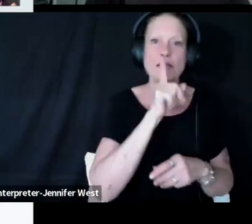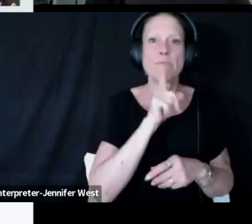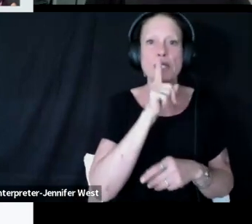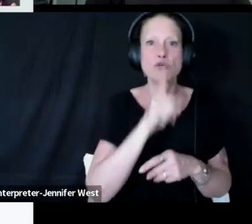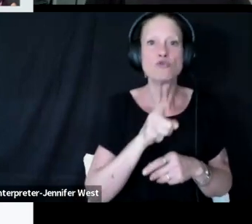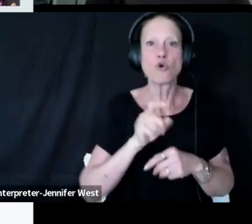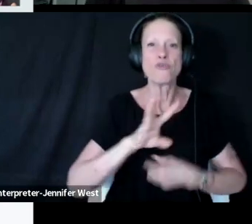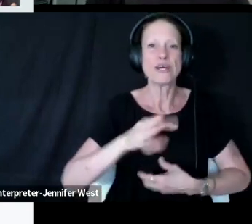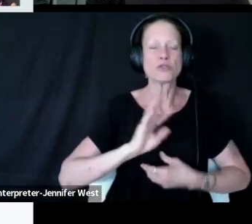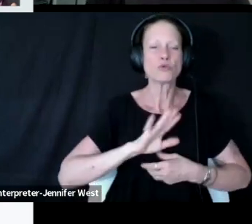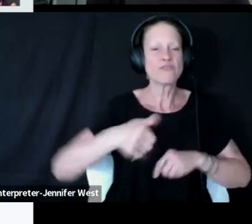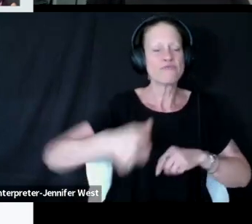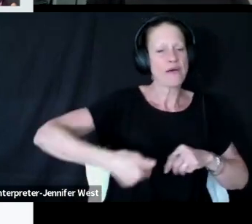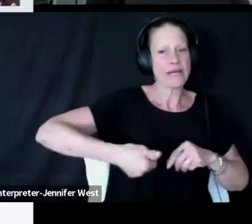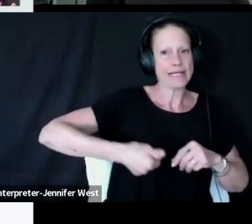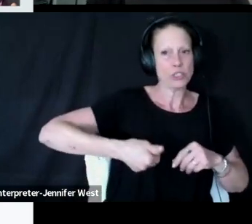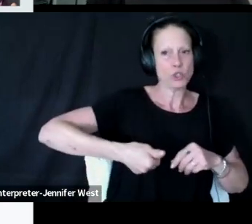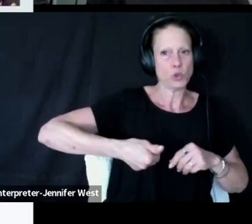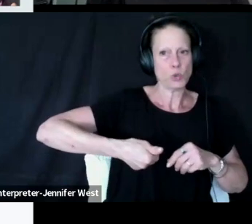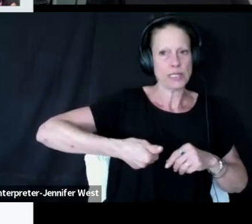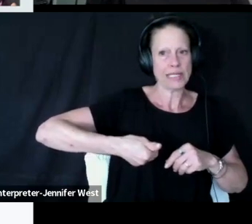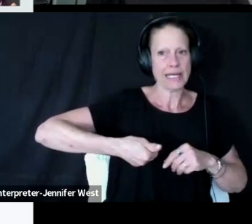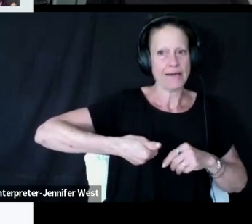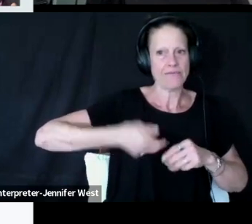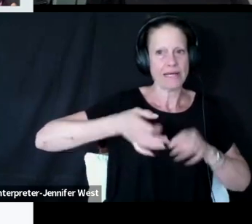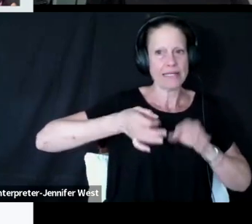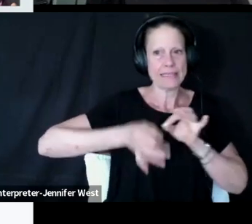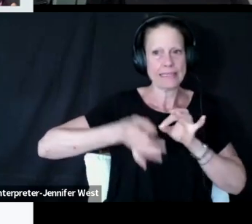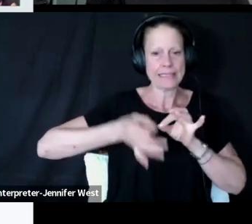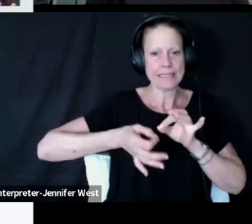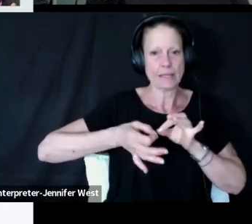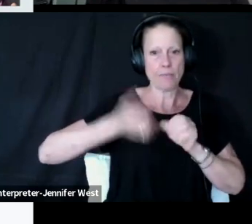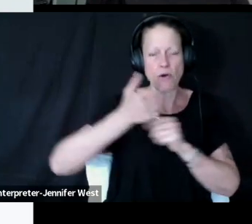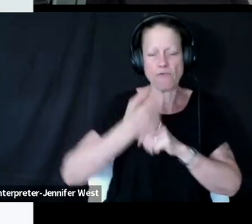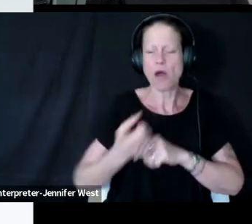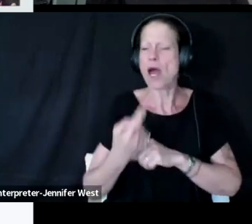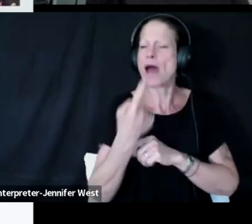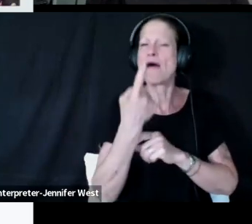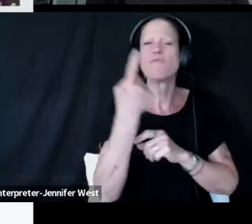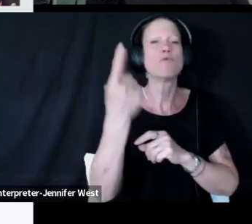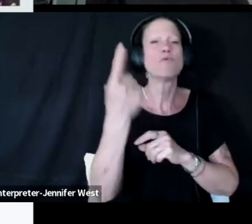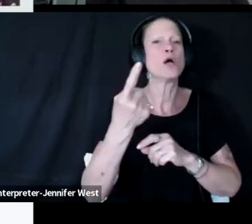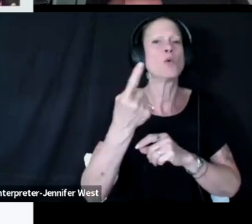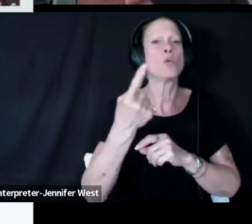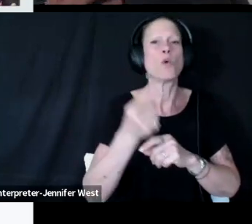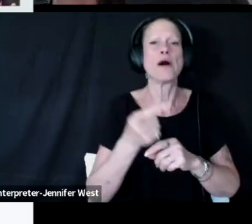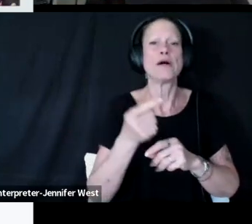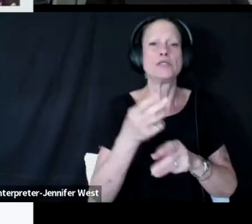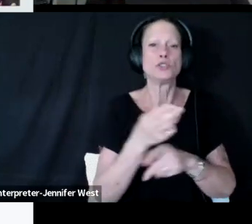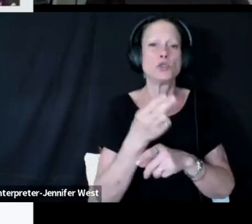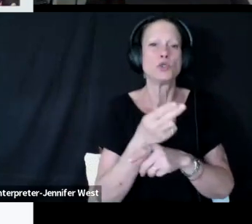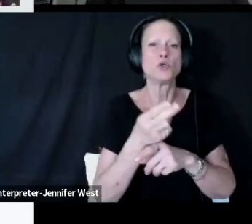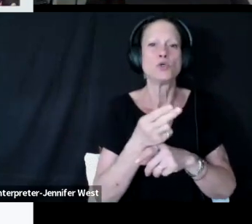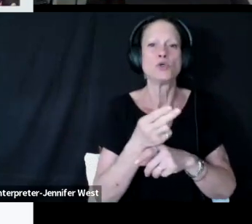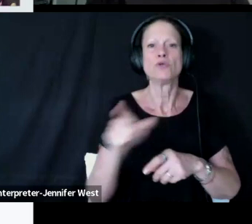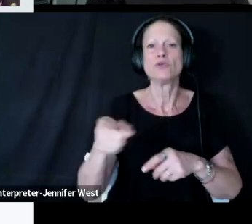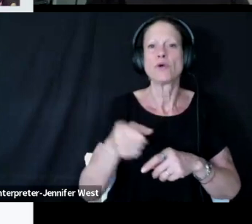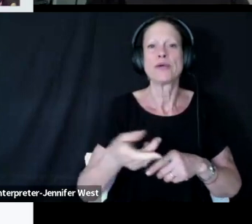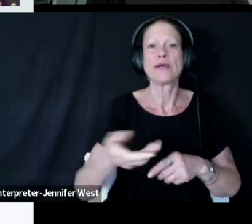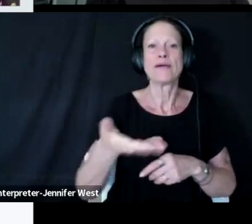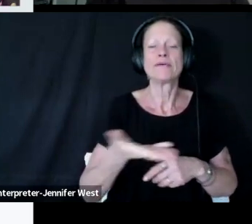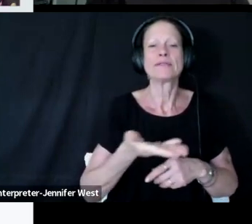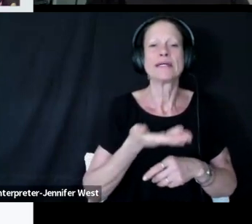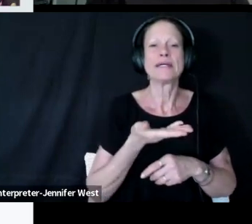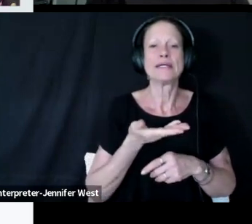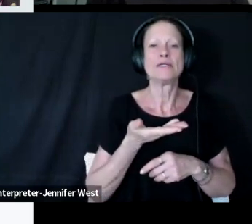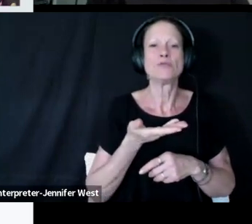intuitive and simple for everybody to use. So we created the ability here to create an intro statement really easy. This